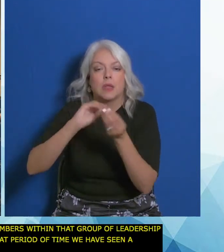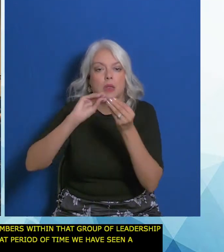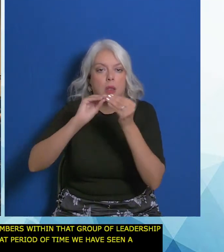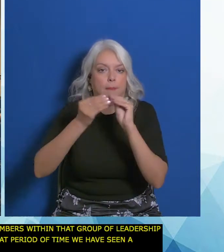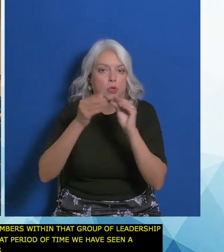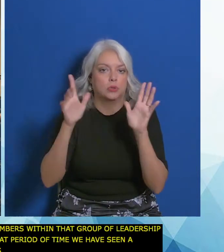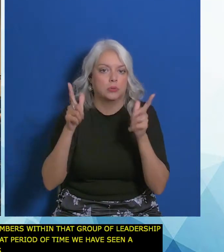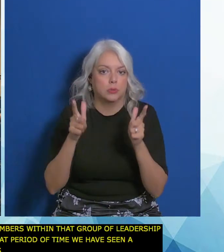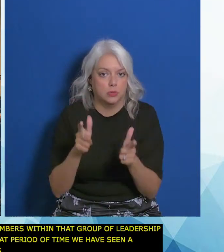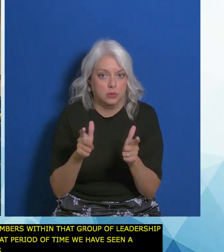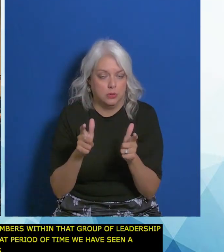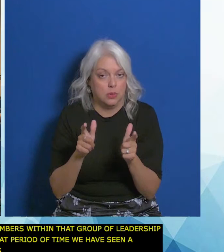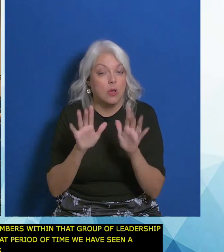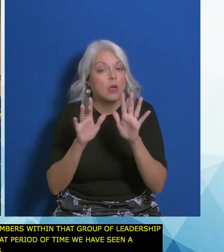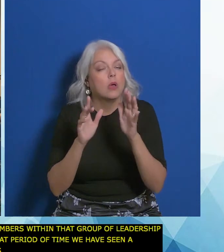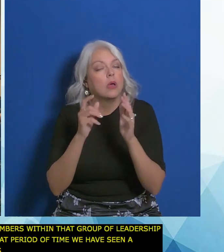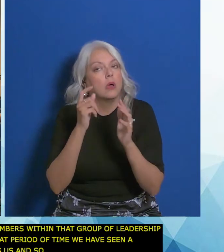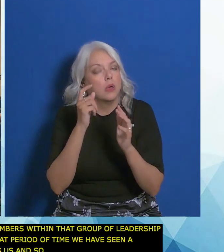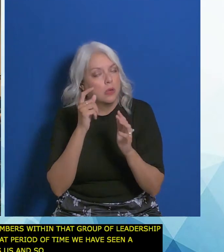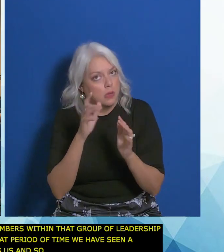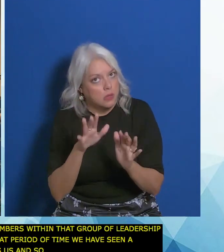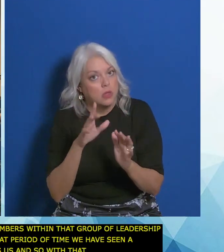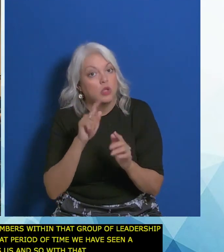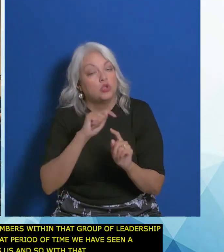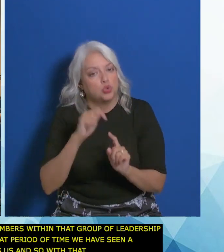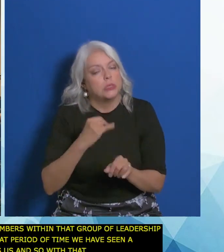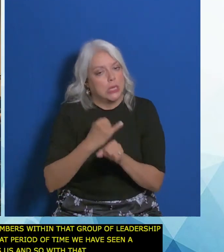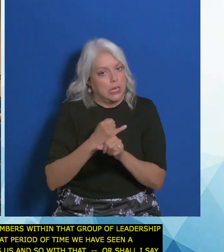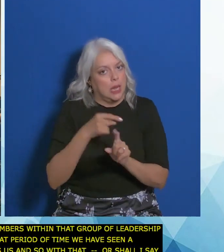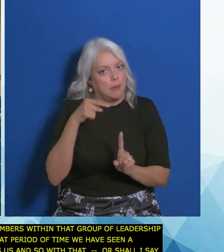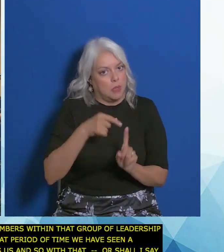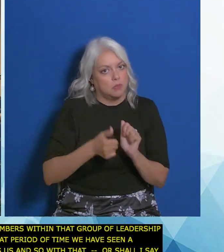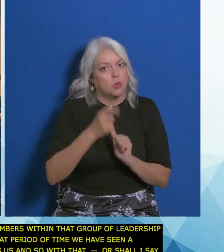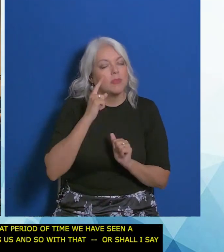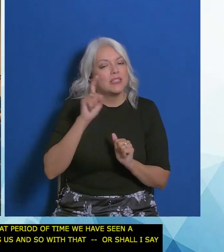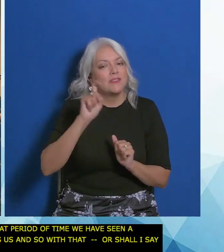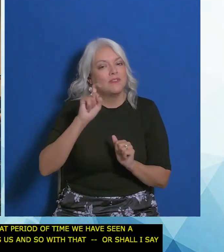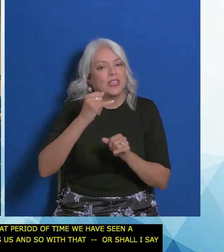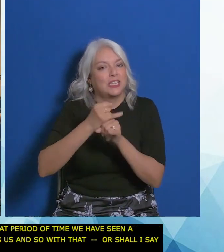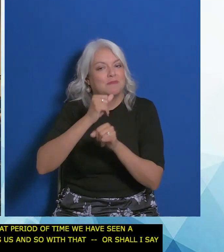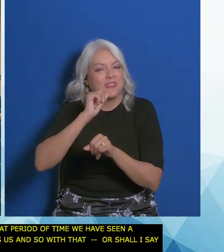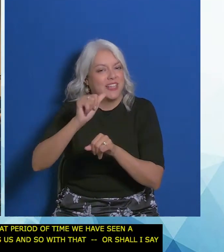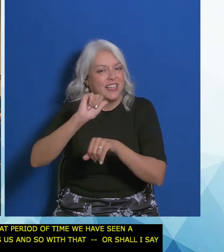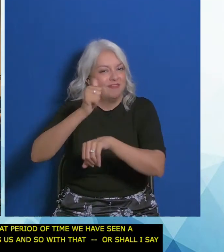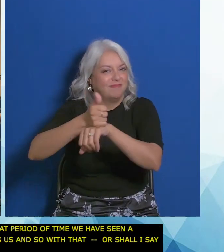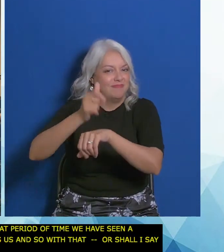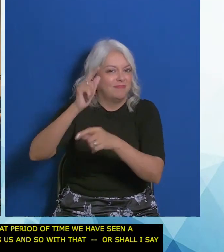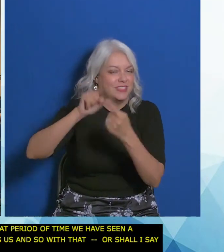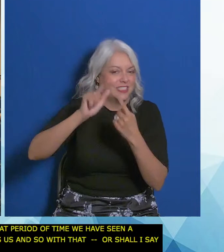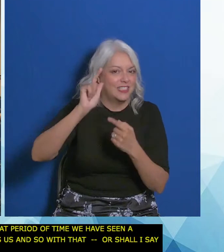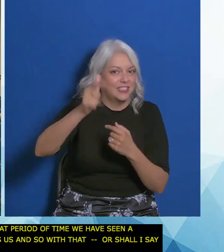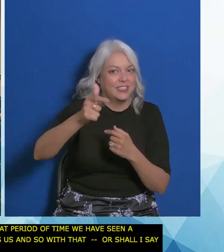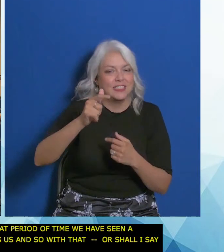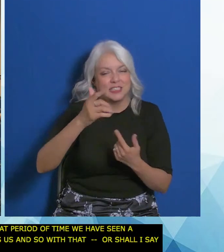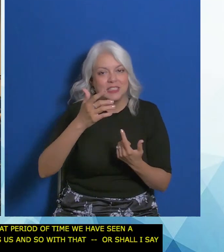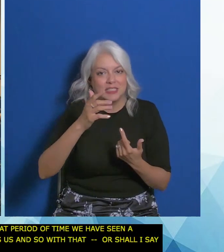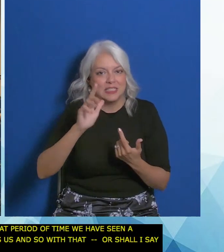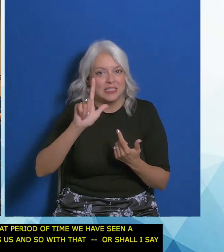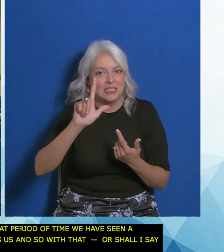with that in mind, or shall I say the Tucson campus, because the Phoenix campus really didn't start until really about the